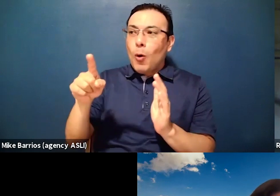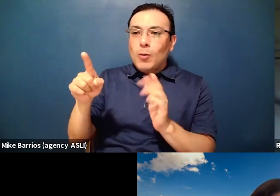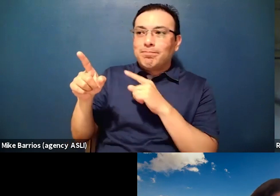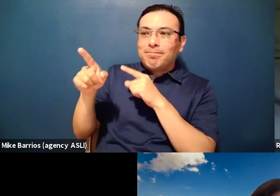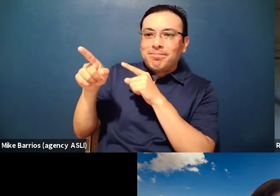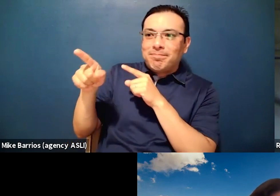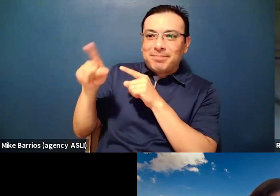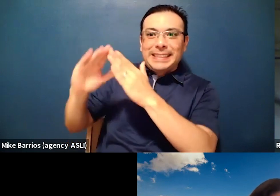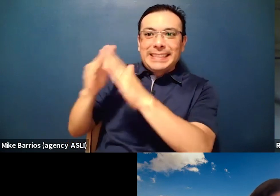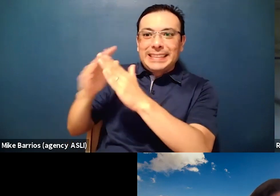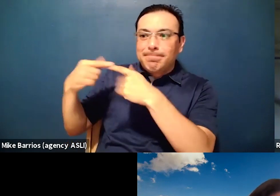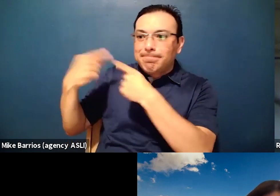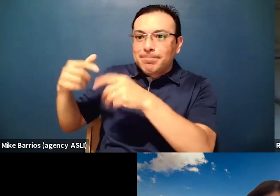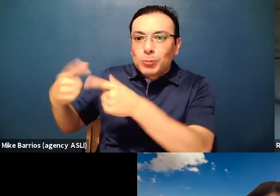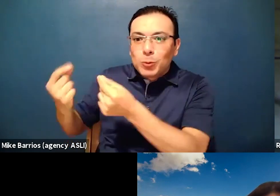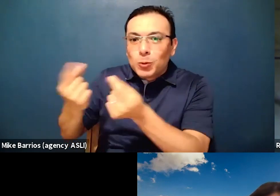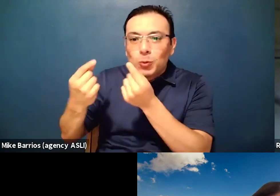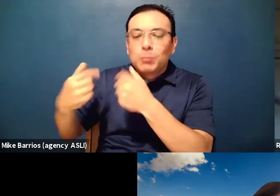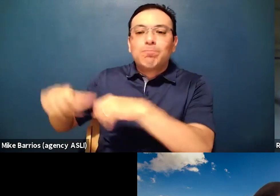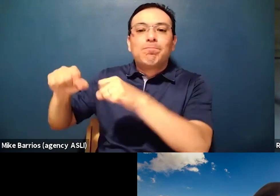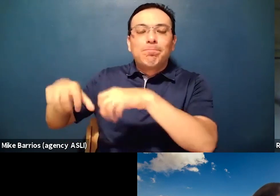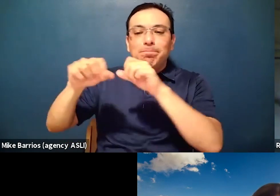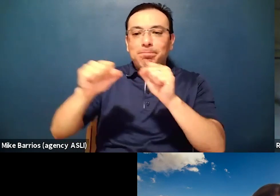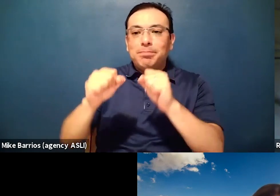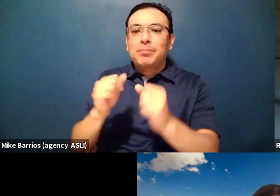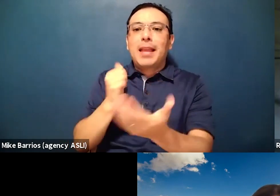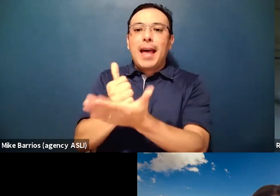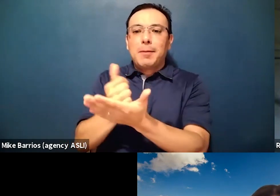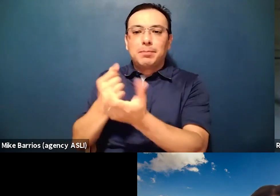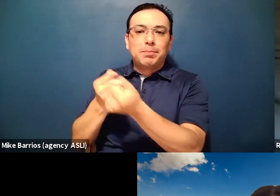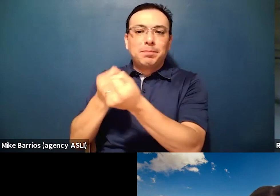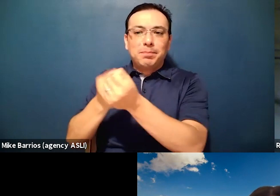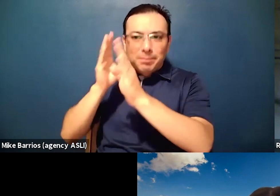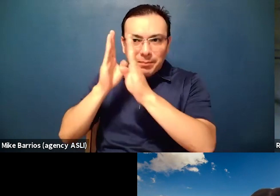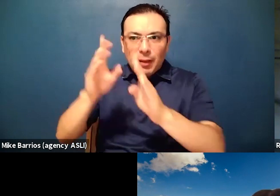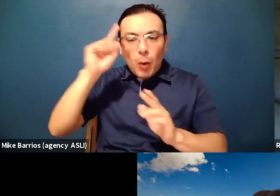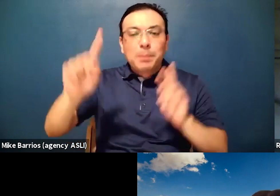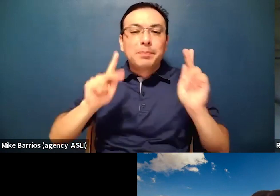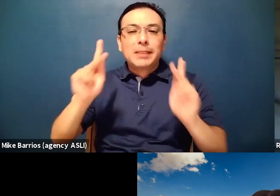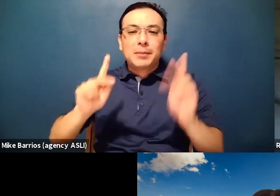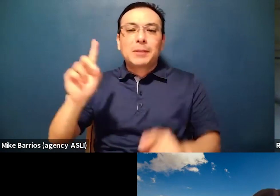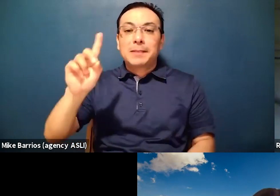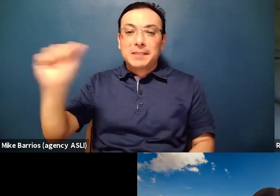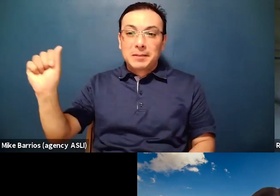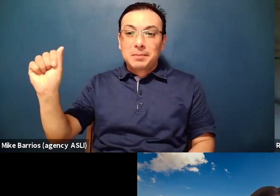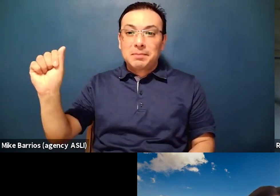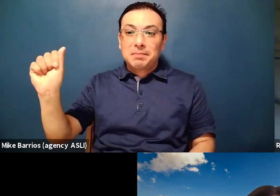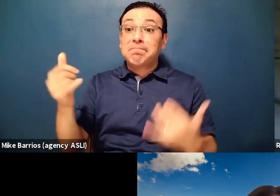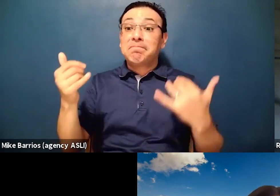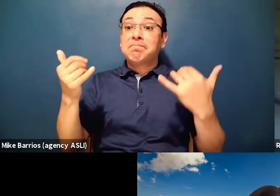COVID to address the needs of people with disabilities. I do have a question for the